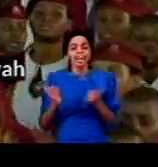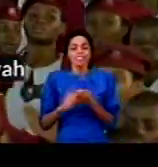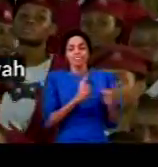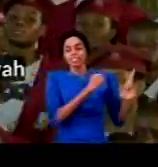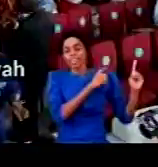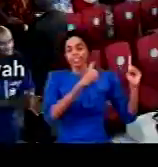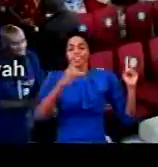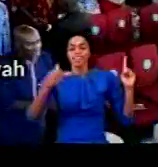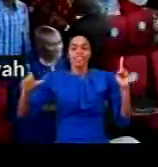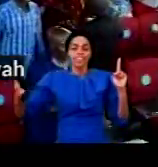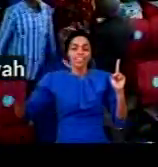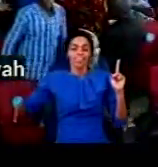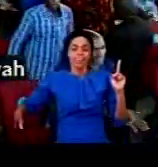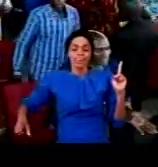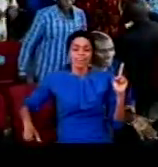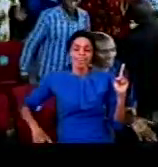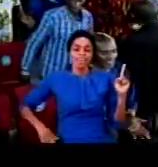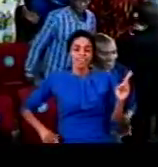Hallelujah,